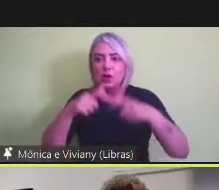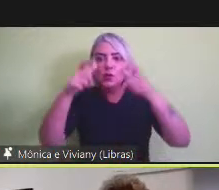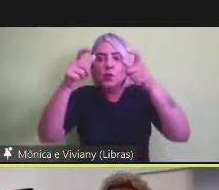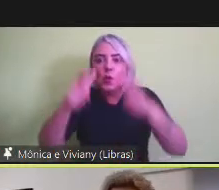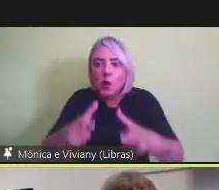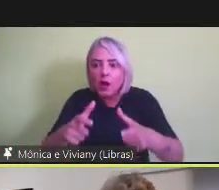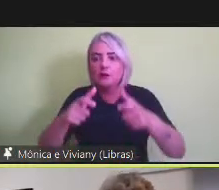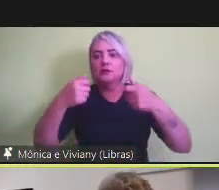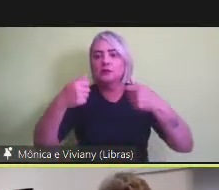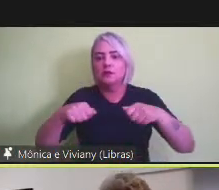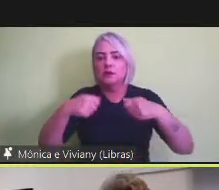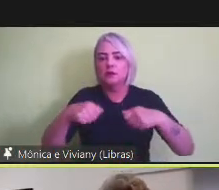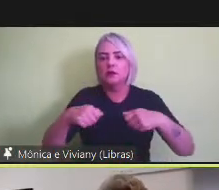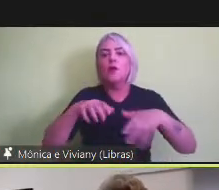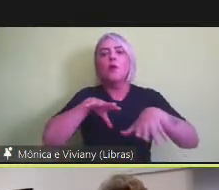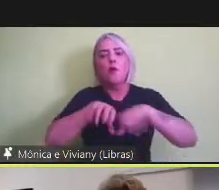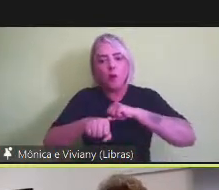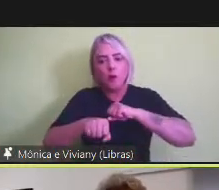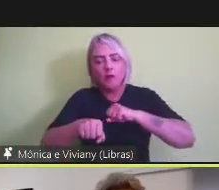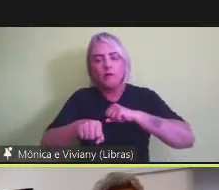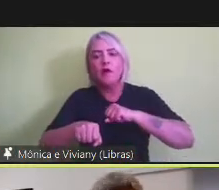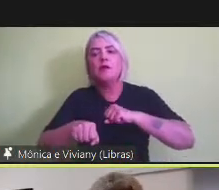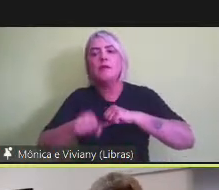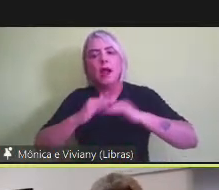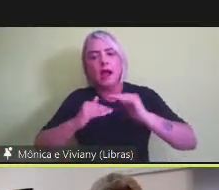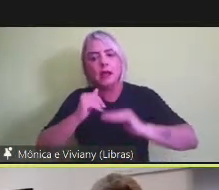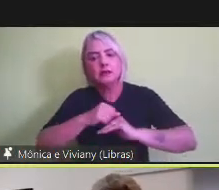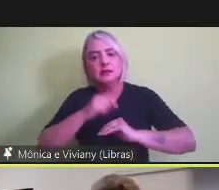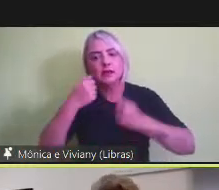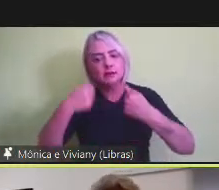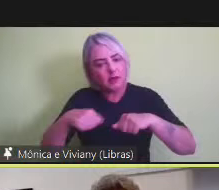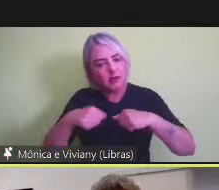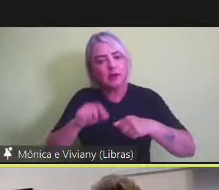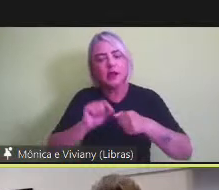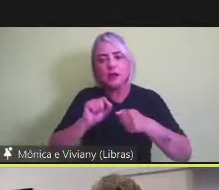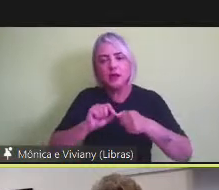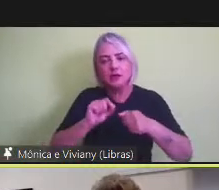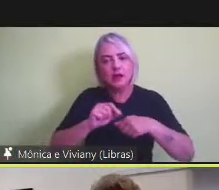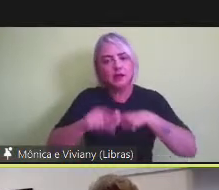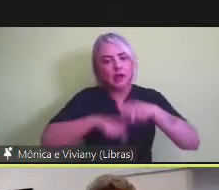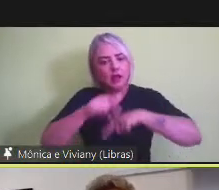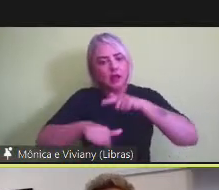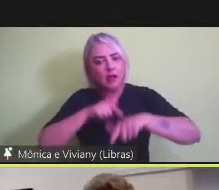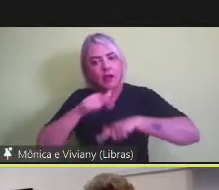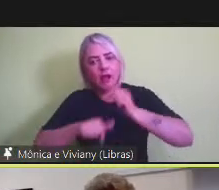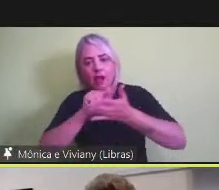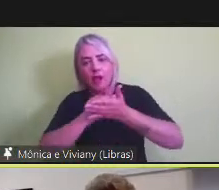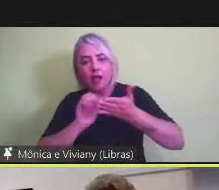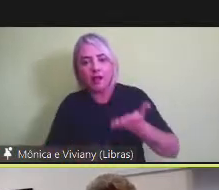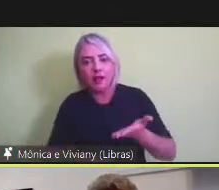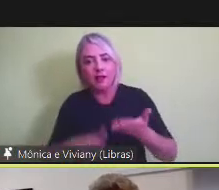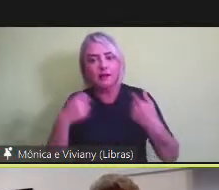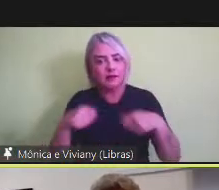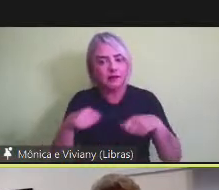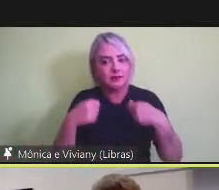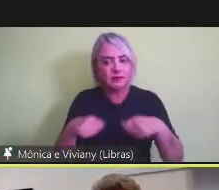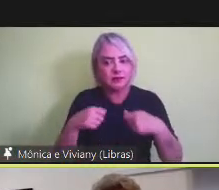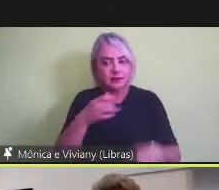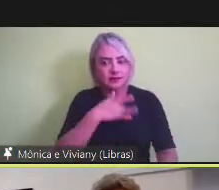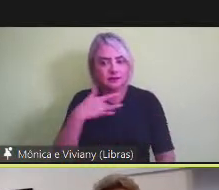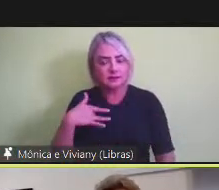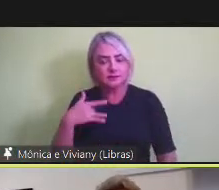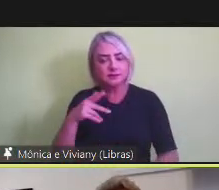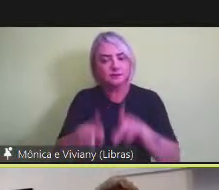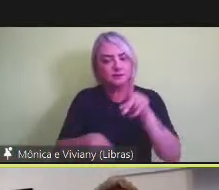need to have a good quantity in a good place with the good education and performing pertinent